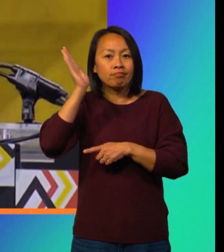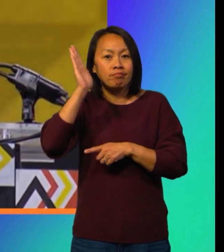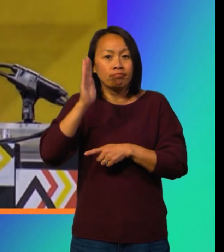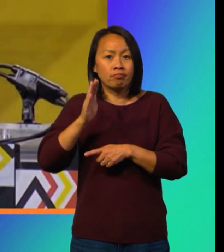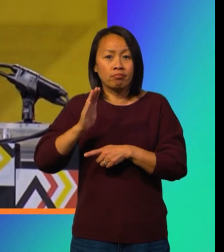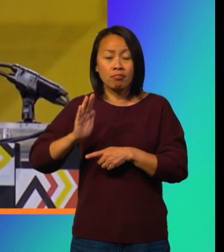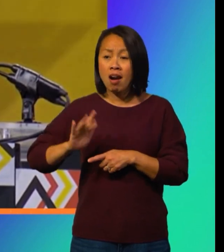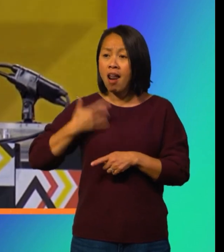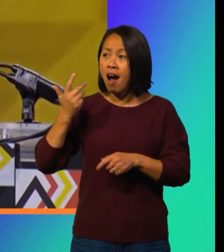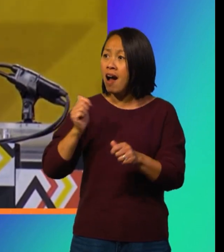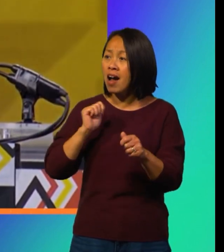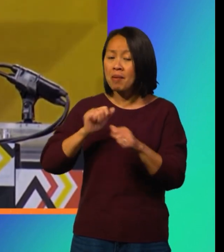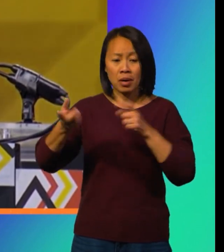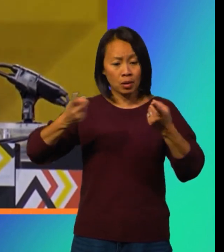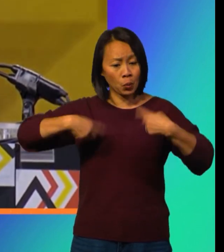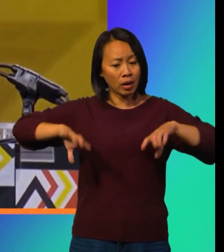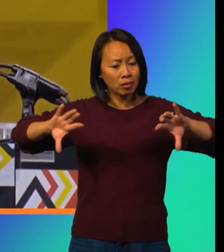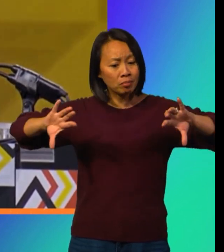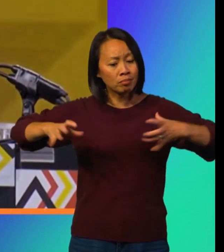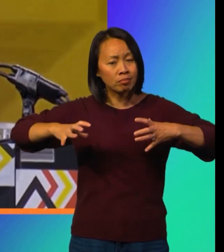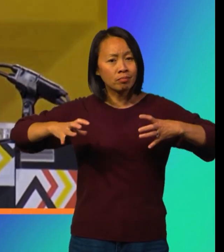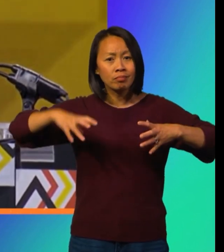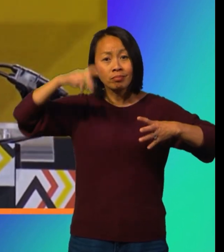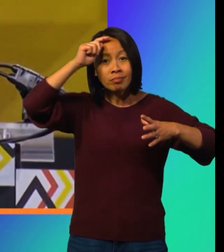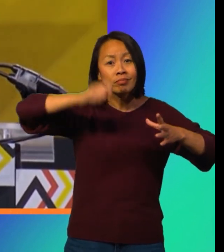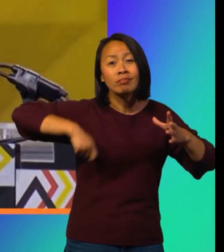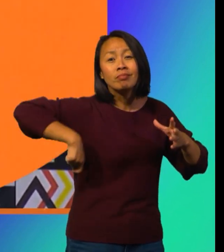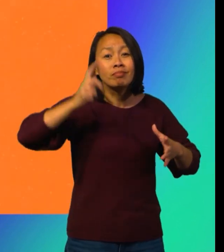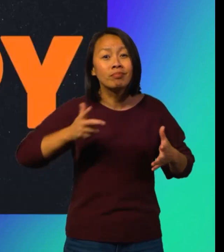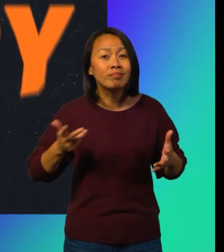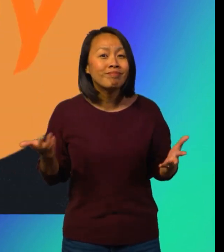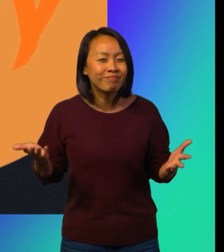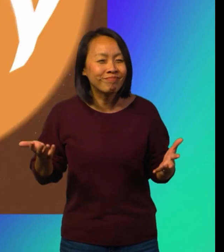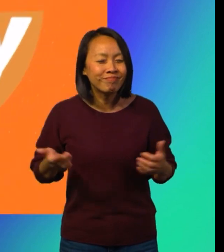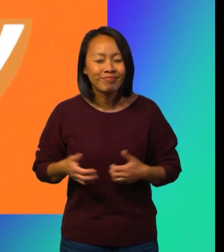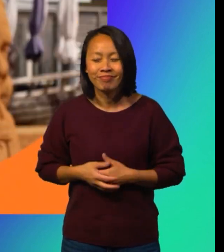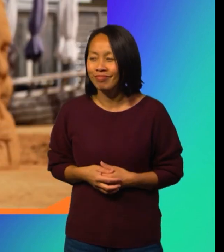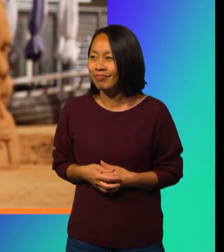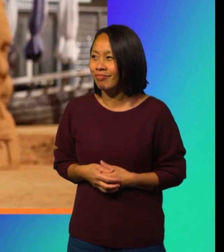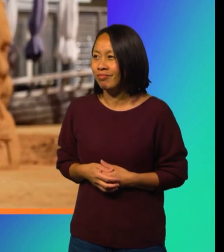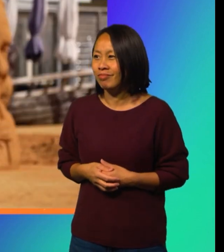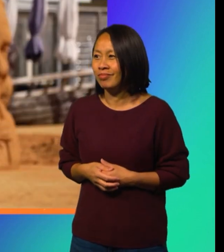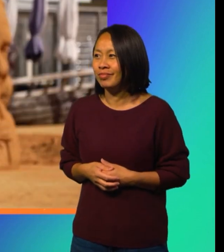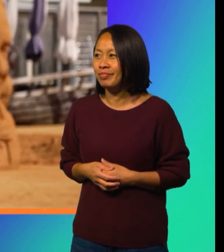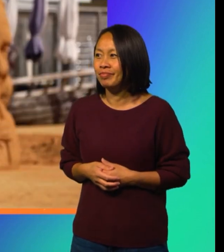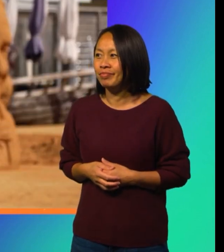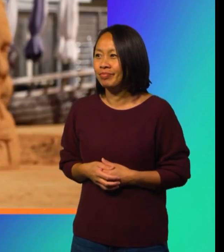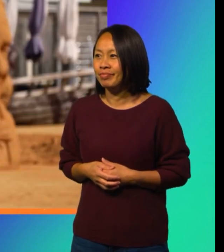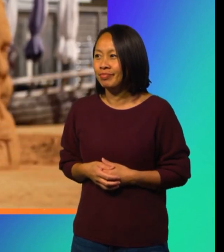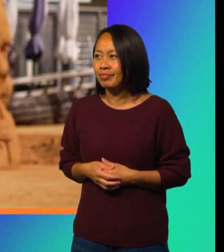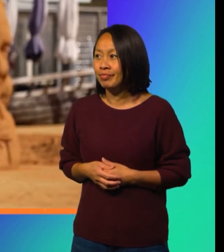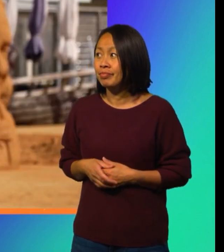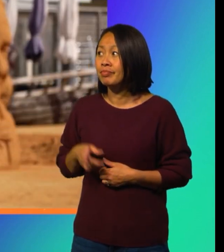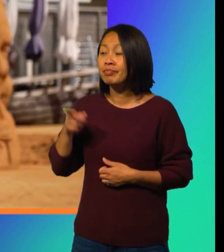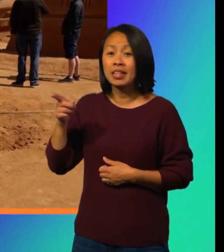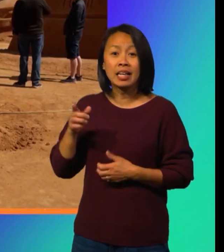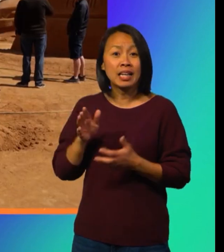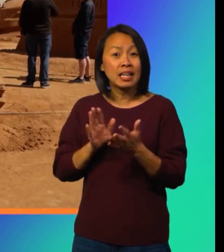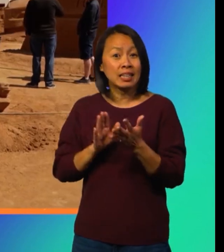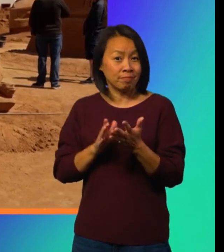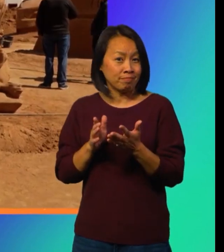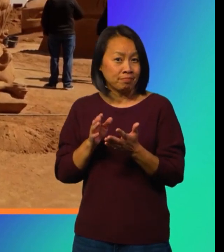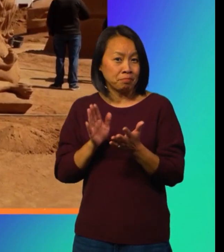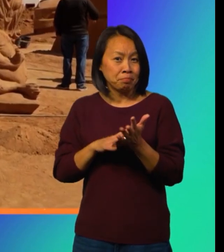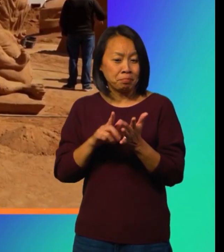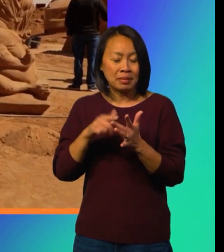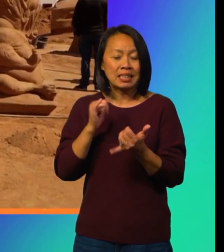Because life is better when we leap together. Now from Kermit to his beloved Miss Piggy.